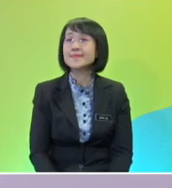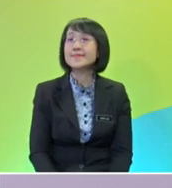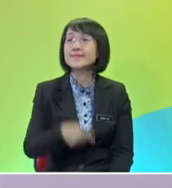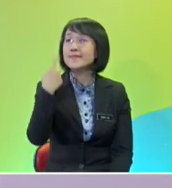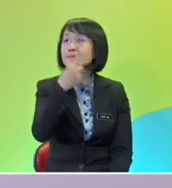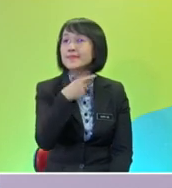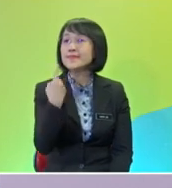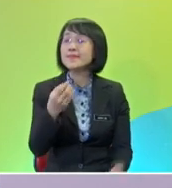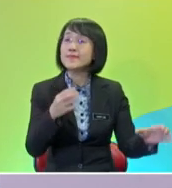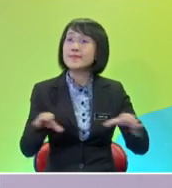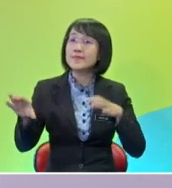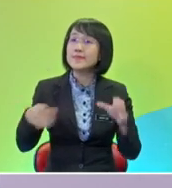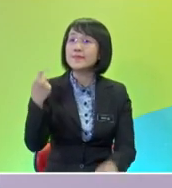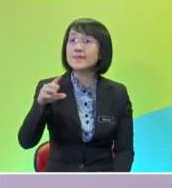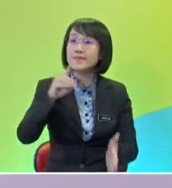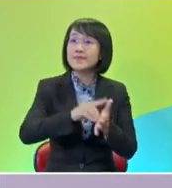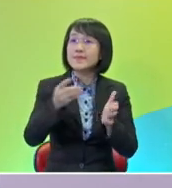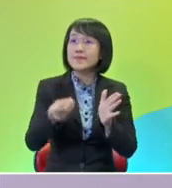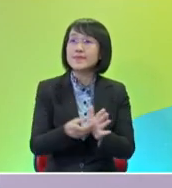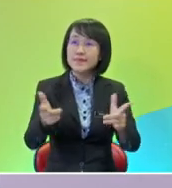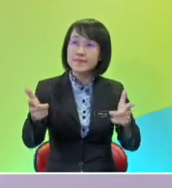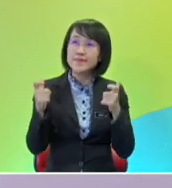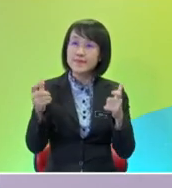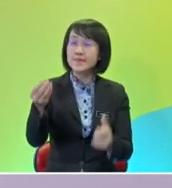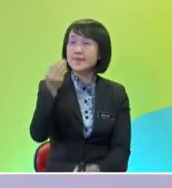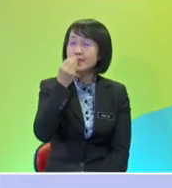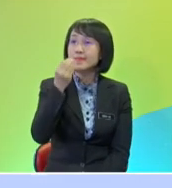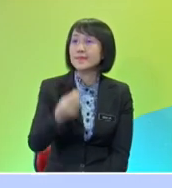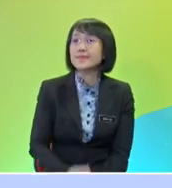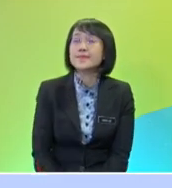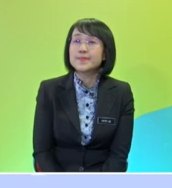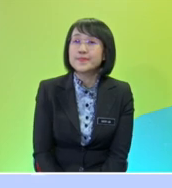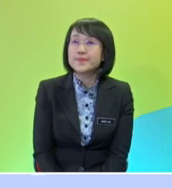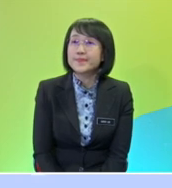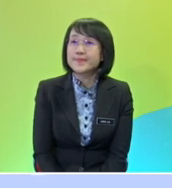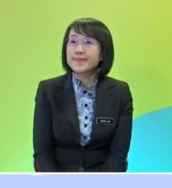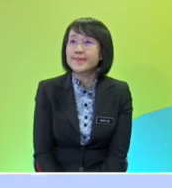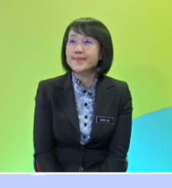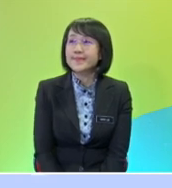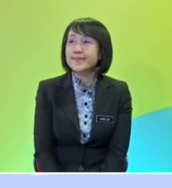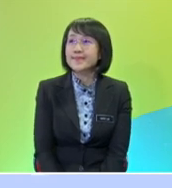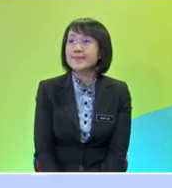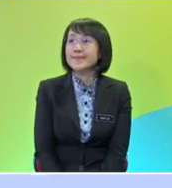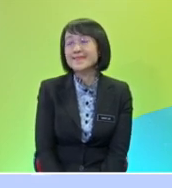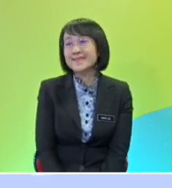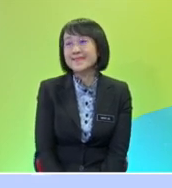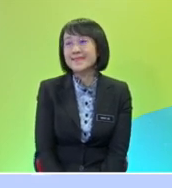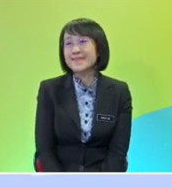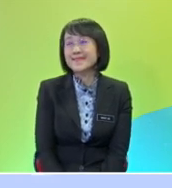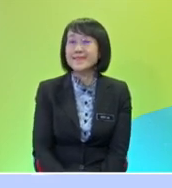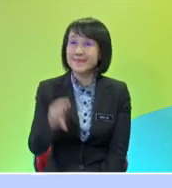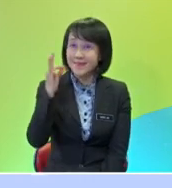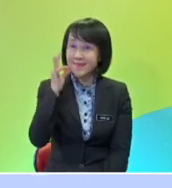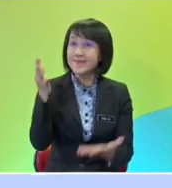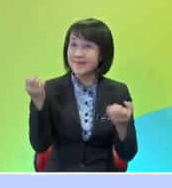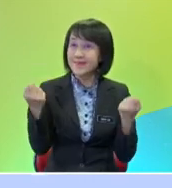definition of fast food? Okay, who wants to... Do you want to give it a try? Ah, okay, me.